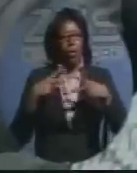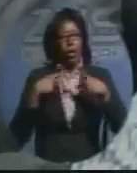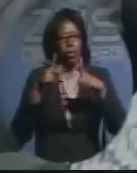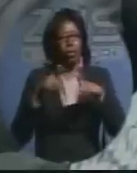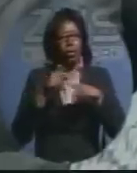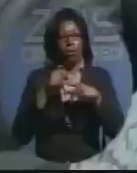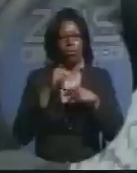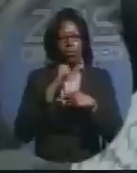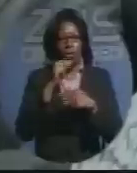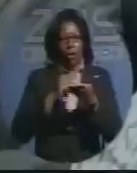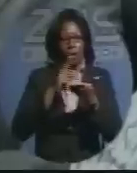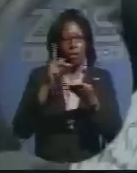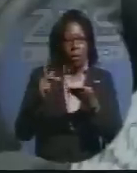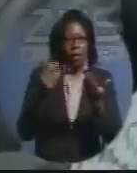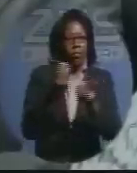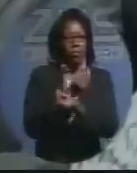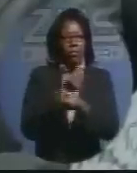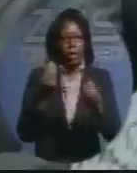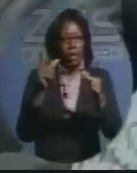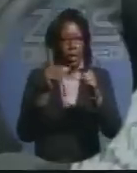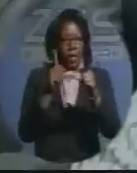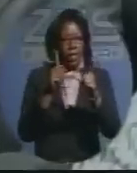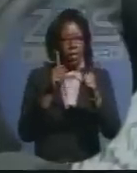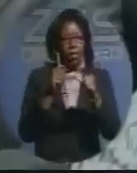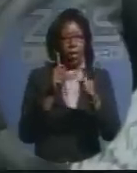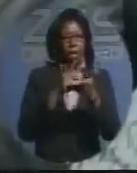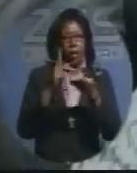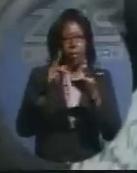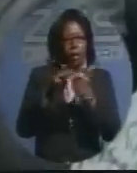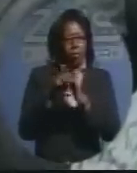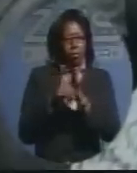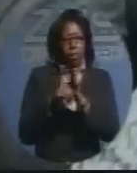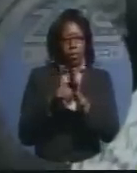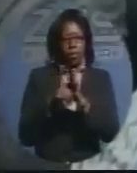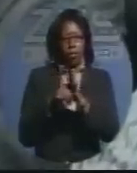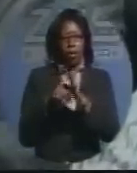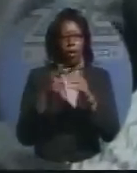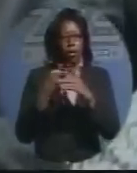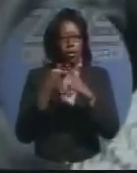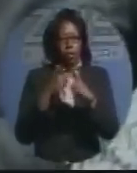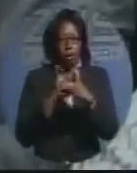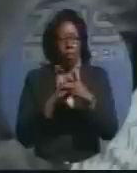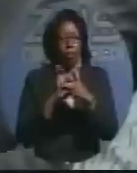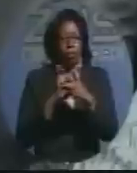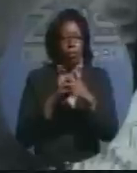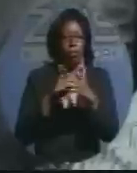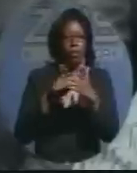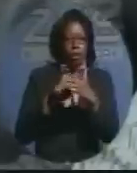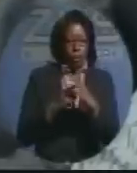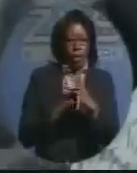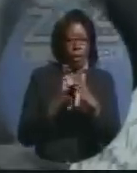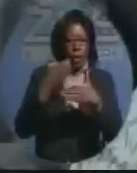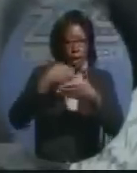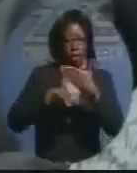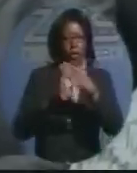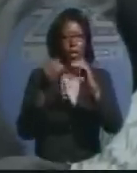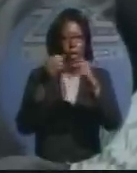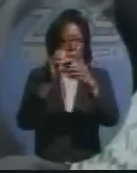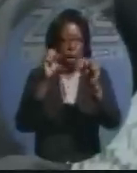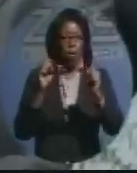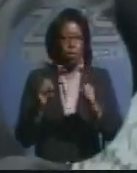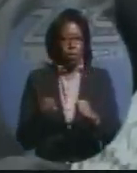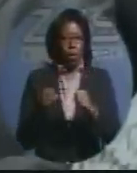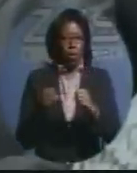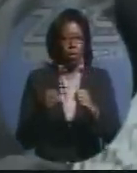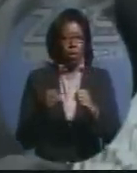not paid any license fees at all since they've entered the various markets, and we're